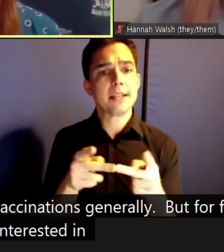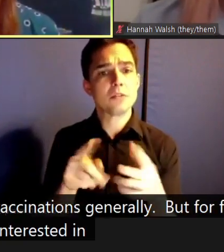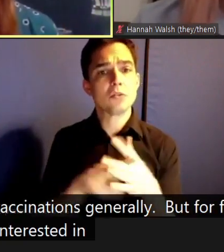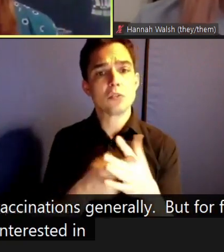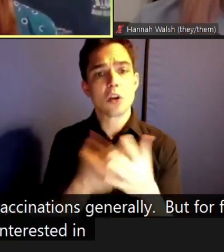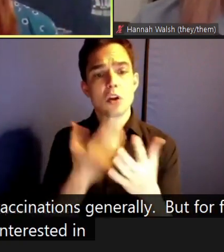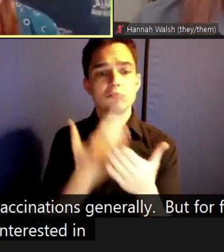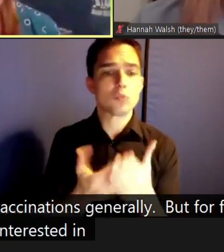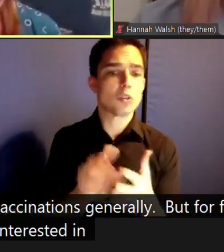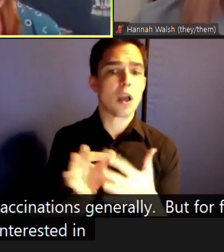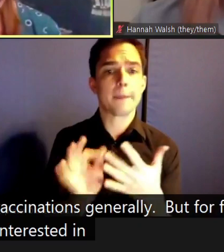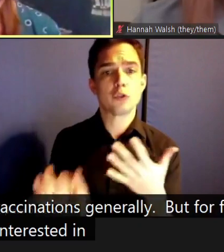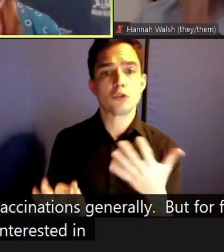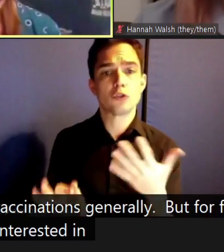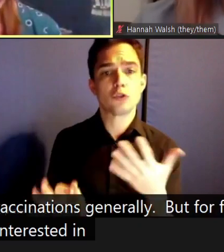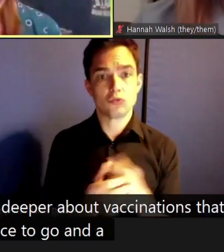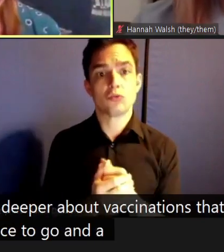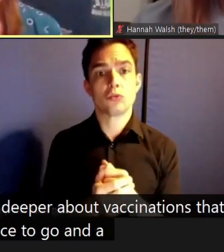option.